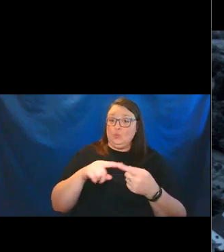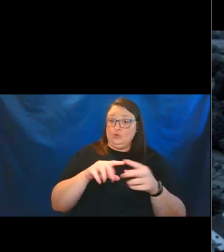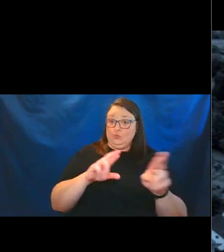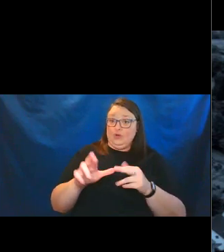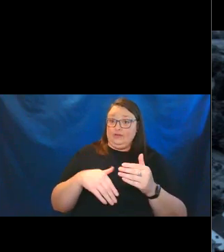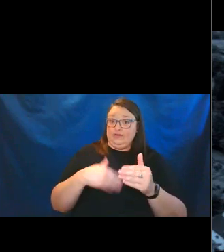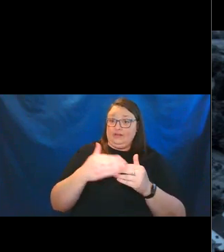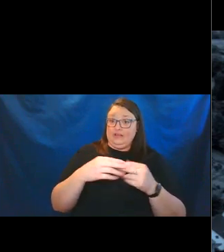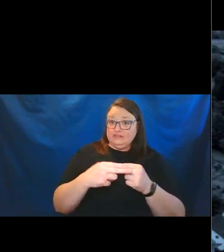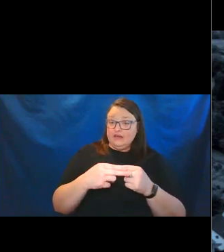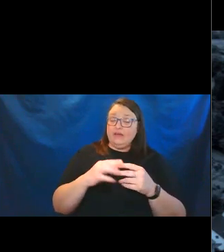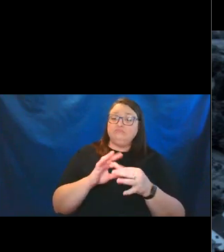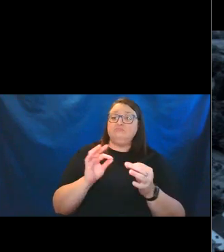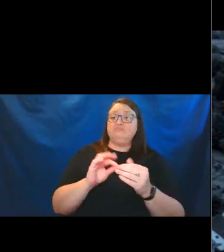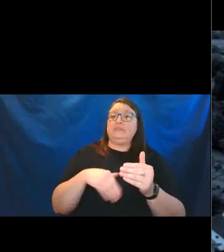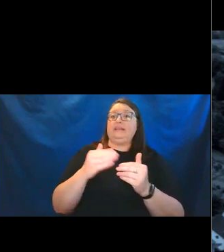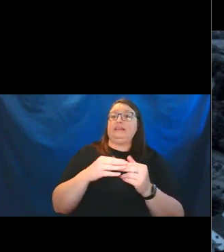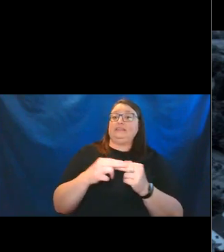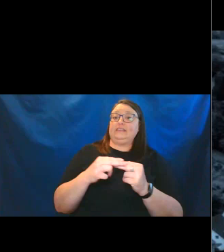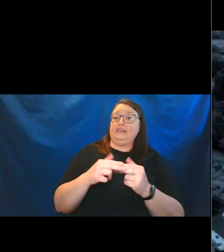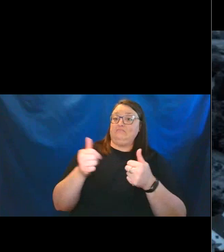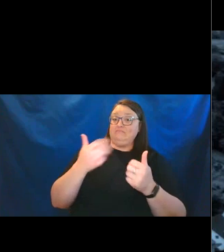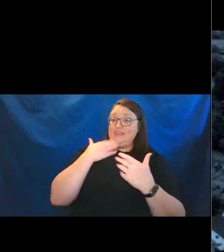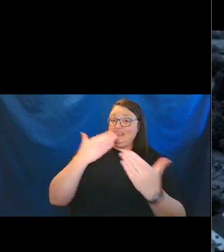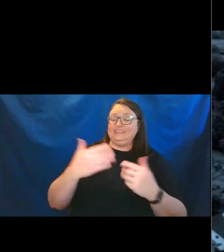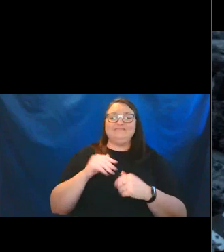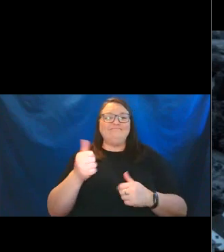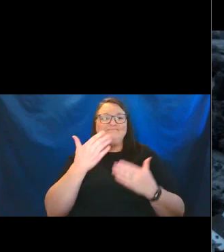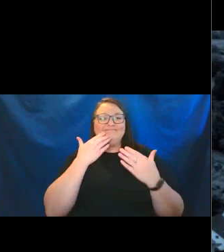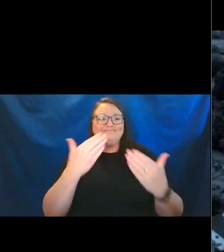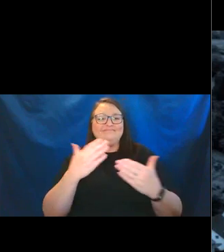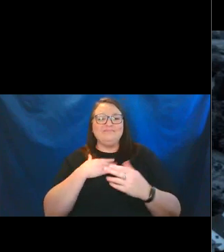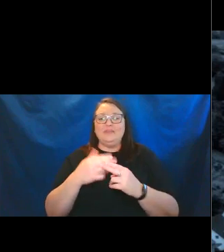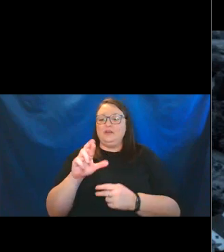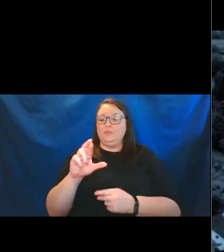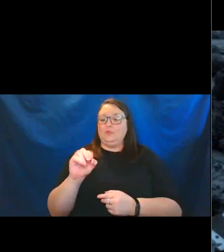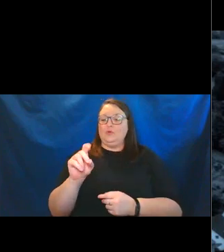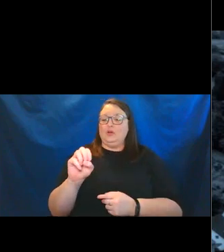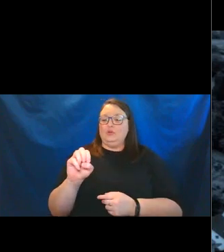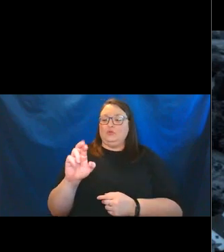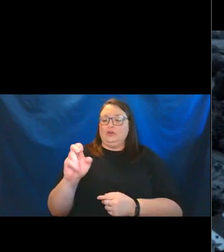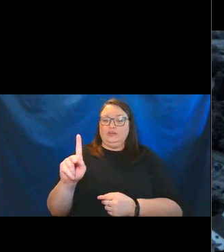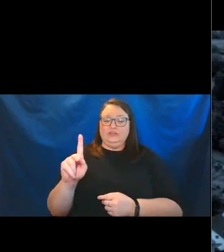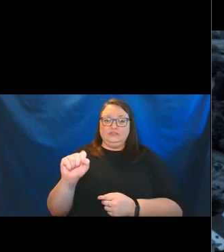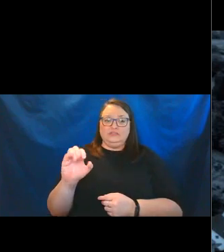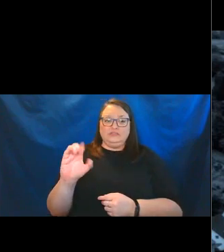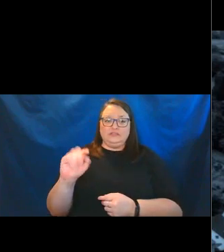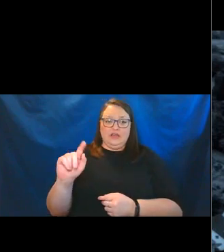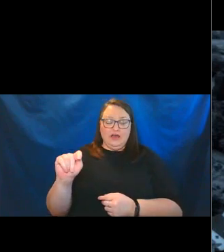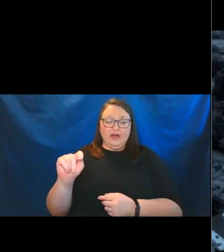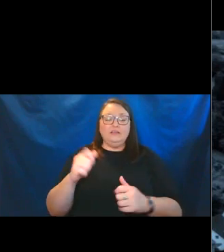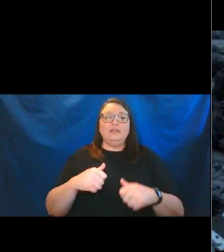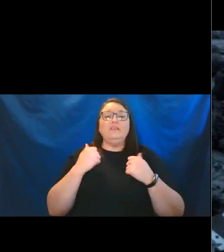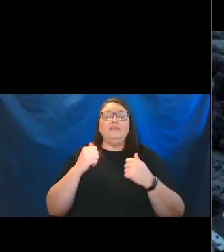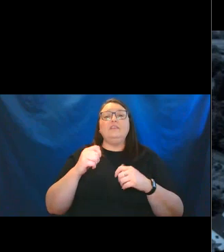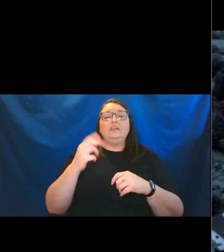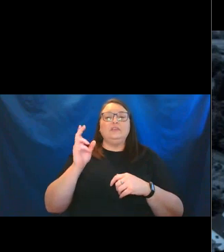advance. Thank you. Great, thank you. I'm Roderick Scott. I live in a historic coastal Louisiana